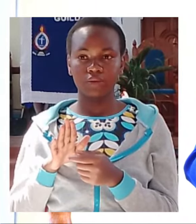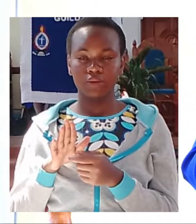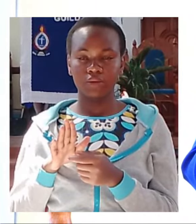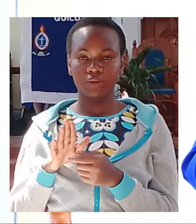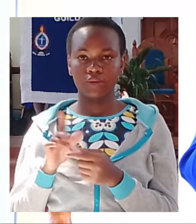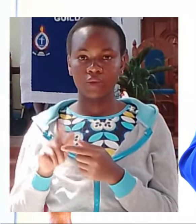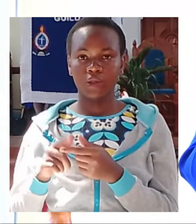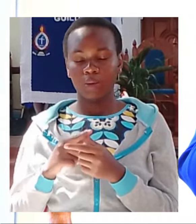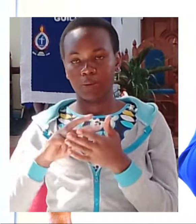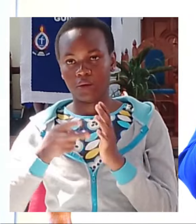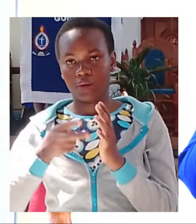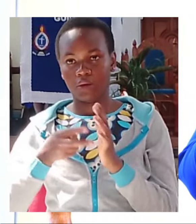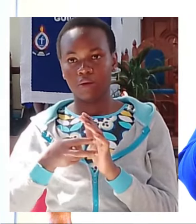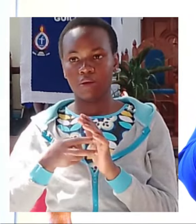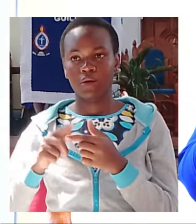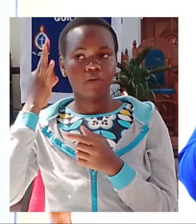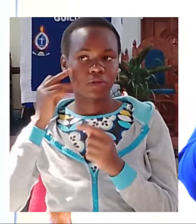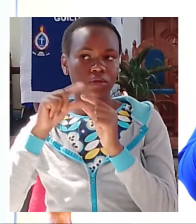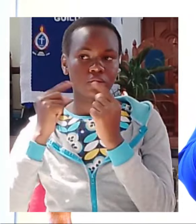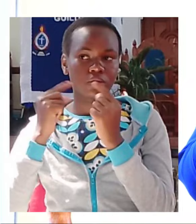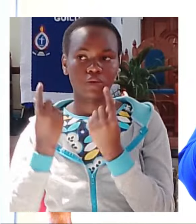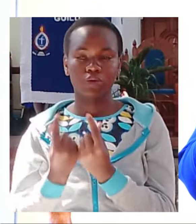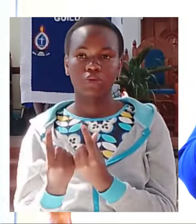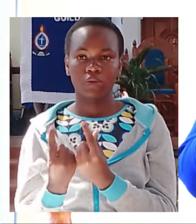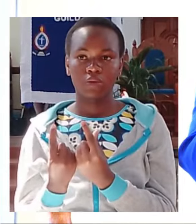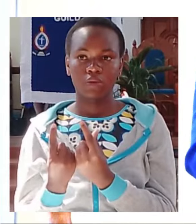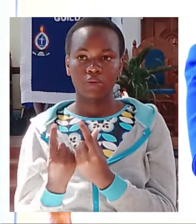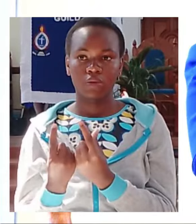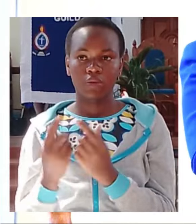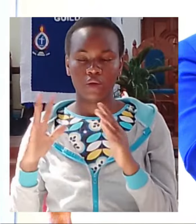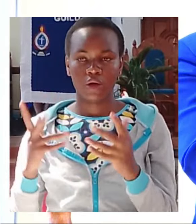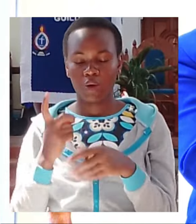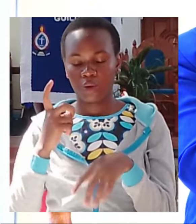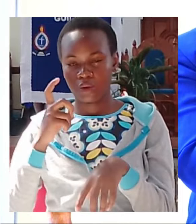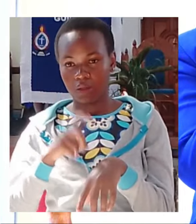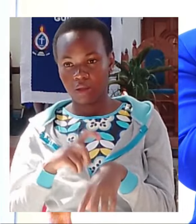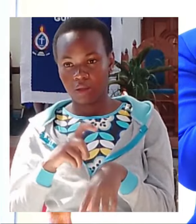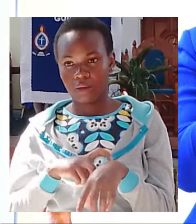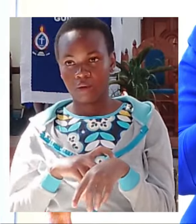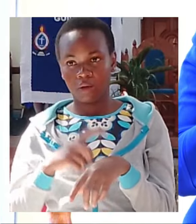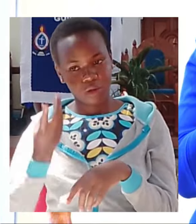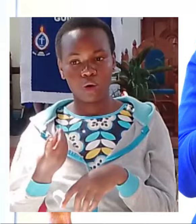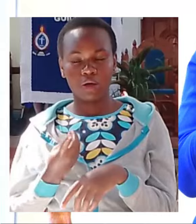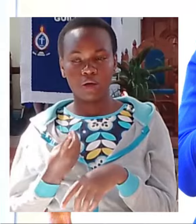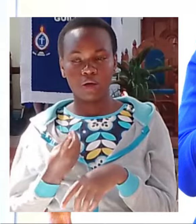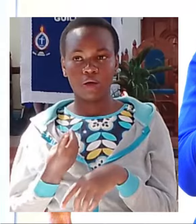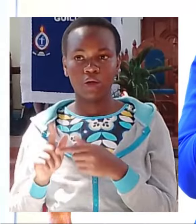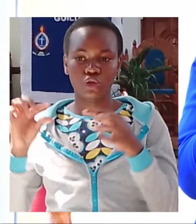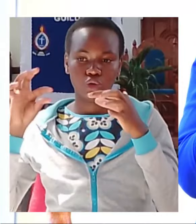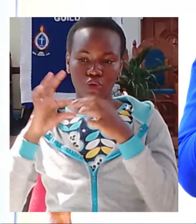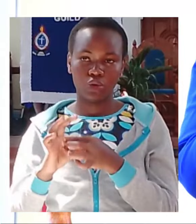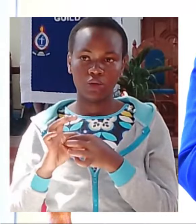it means there is no future for the group. How comes we cannot convince our daughters to